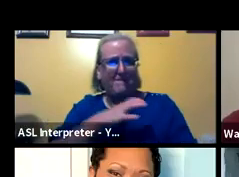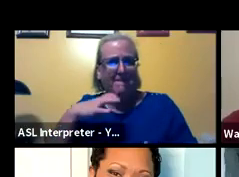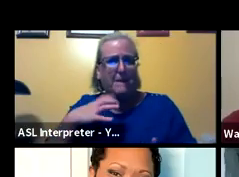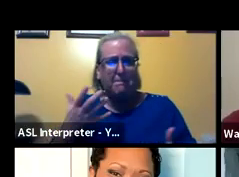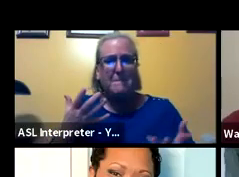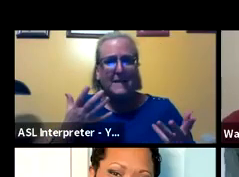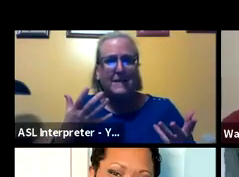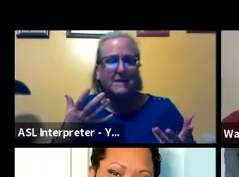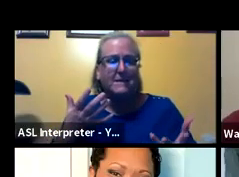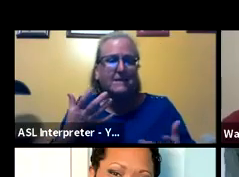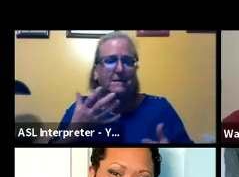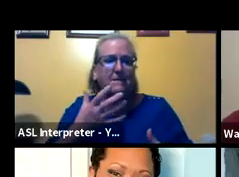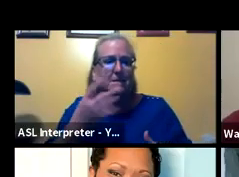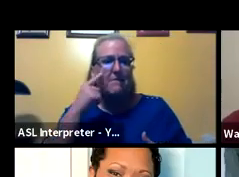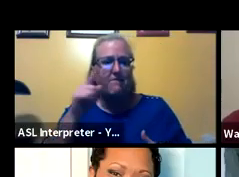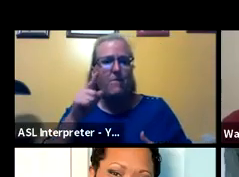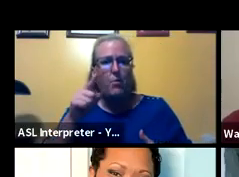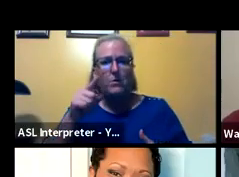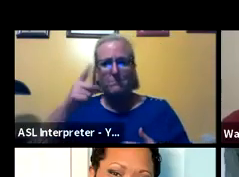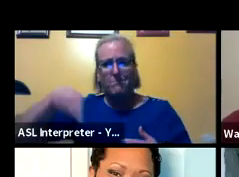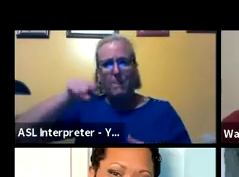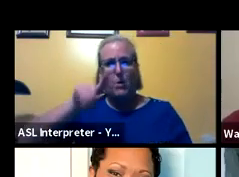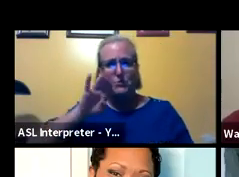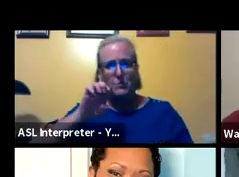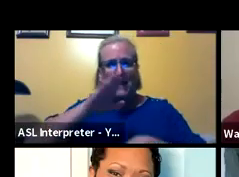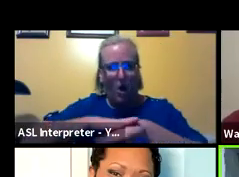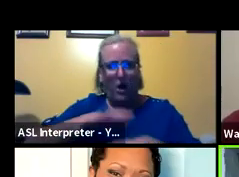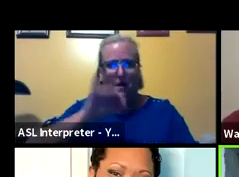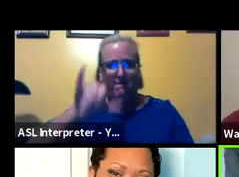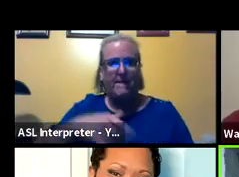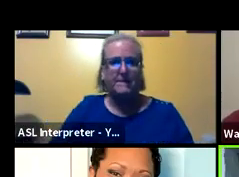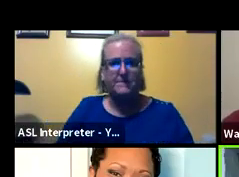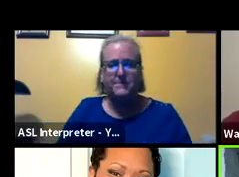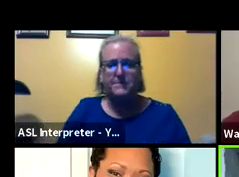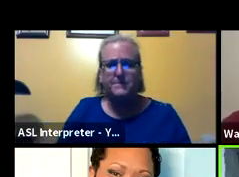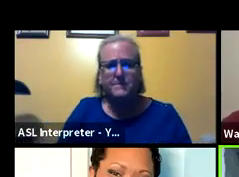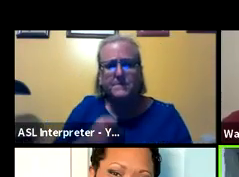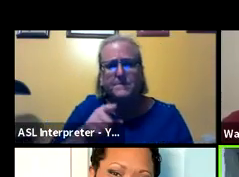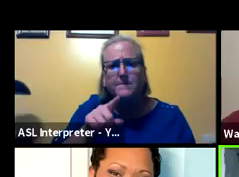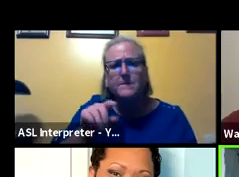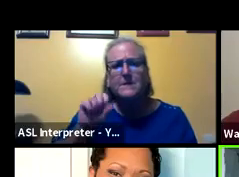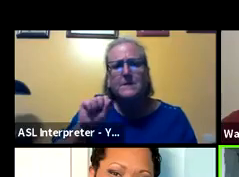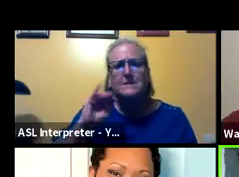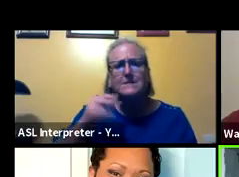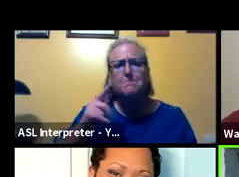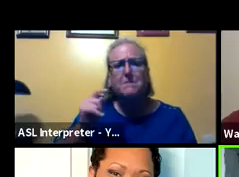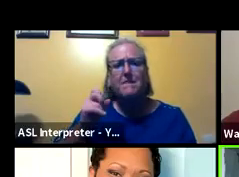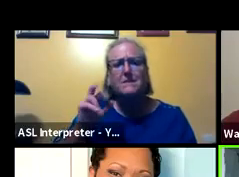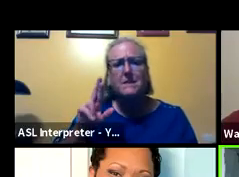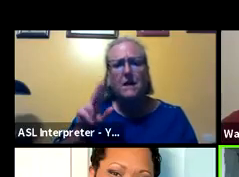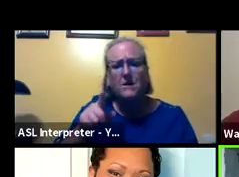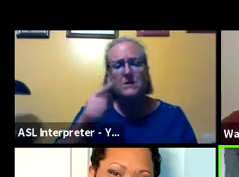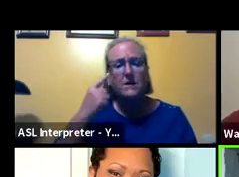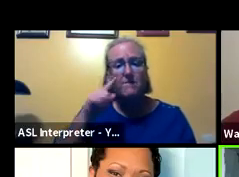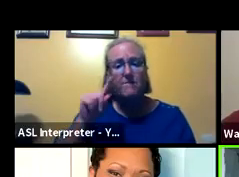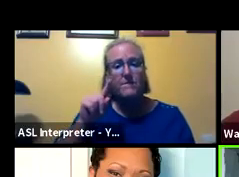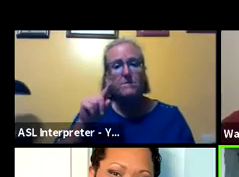and be on it. So I do have a question for the